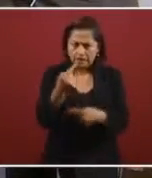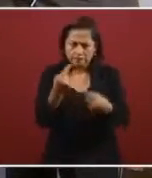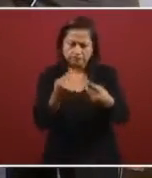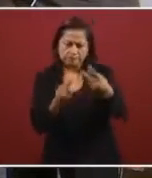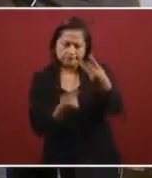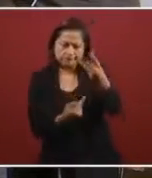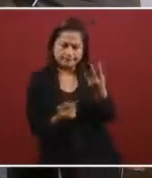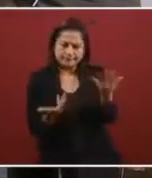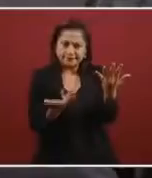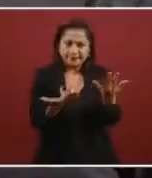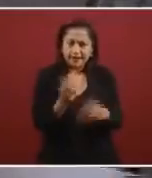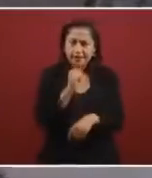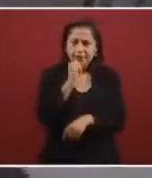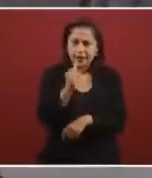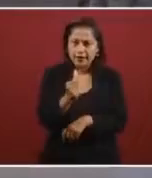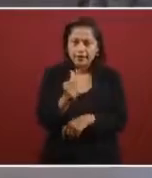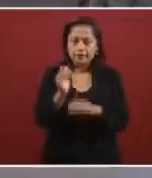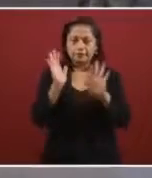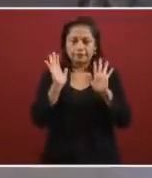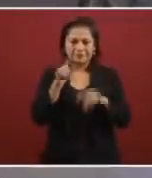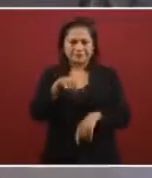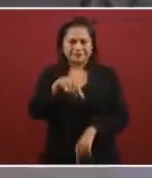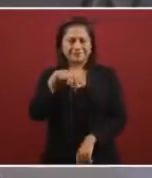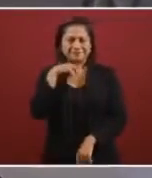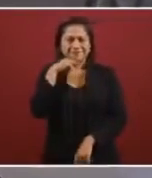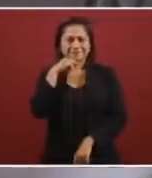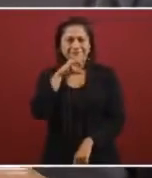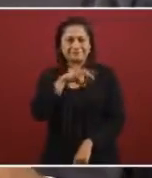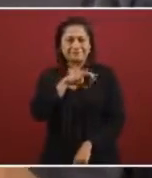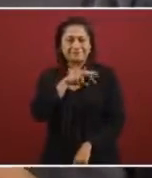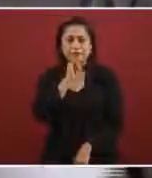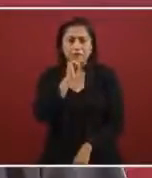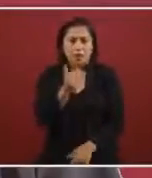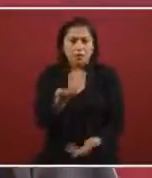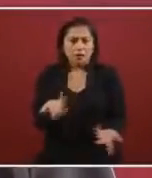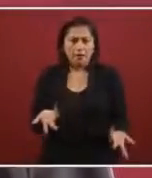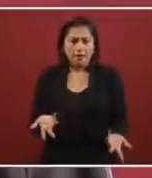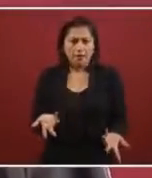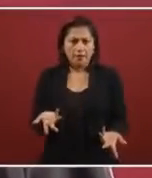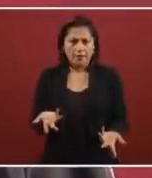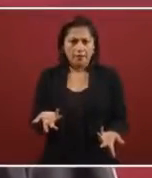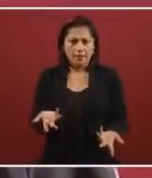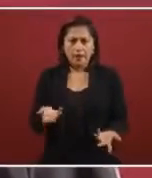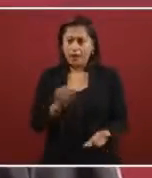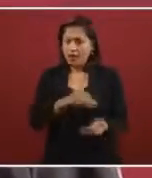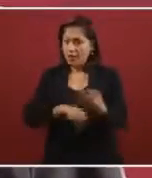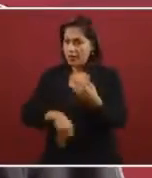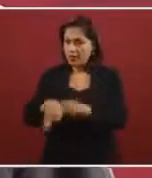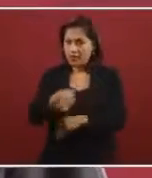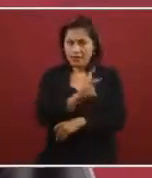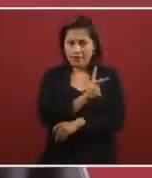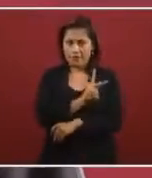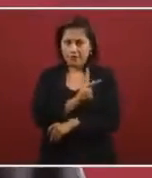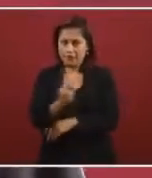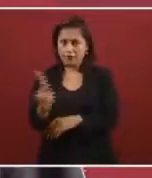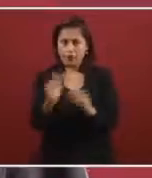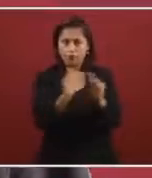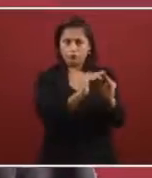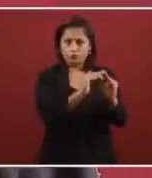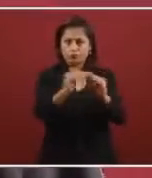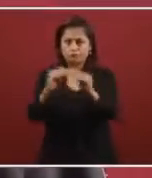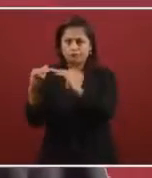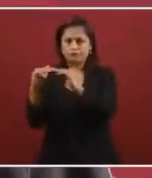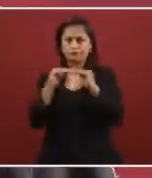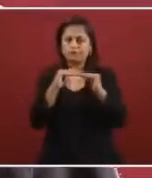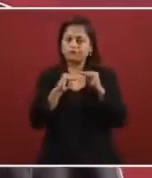no hay nada then que there's temer. nothing to be fearful of. Y es parejo, And it's even porque no es across the board, posible because